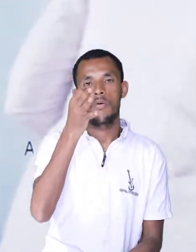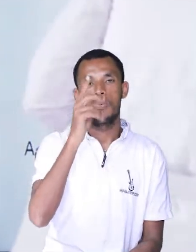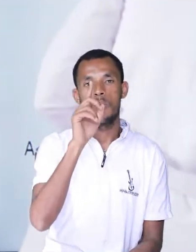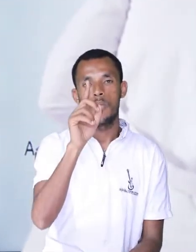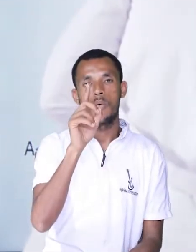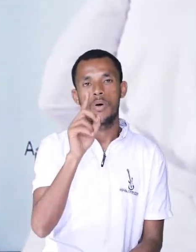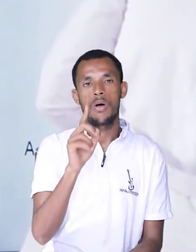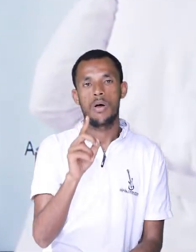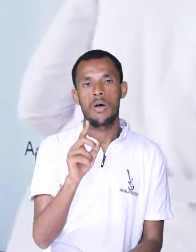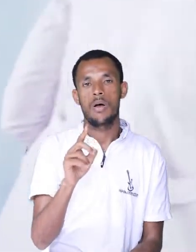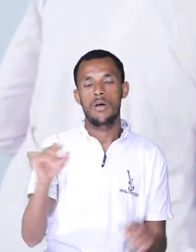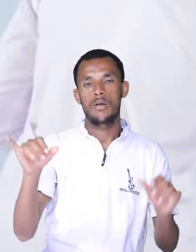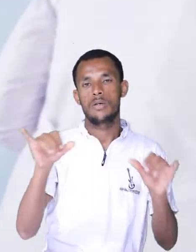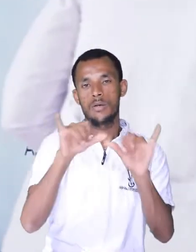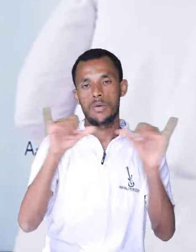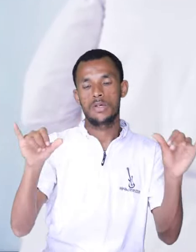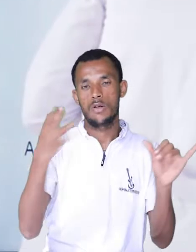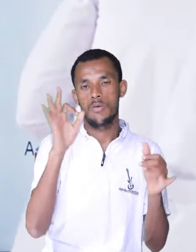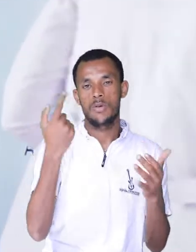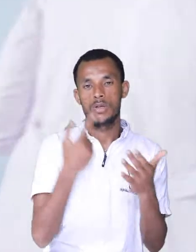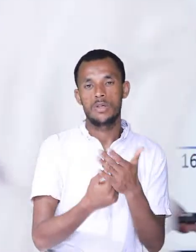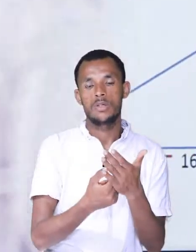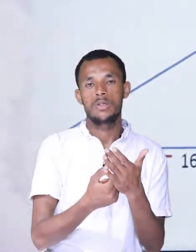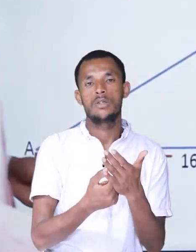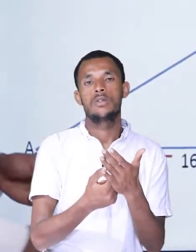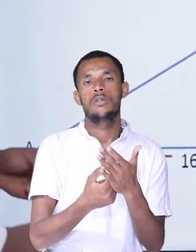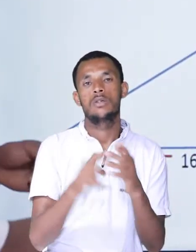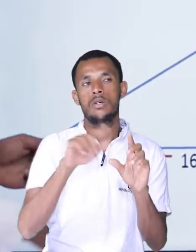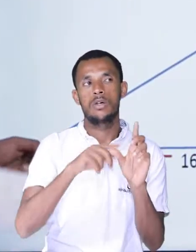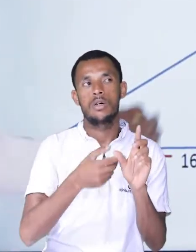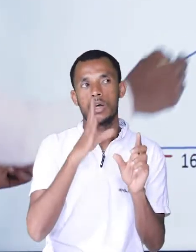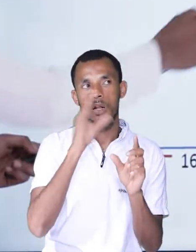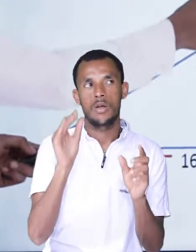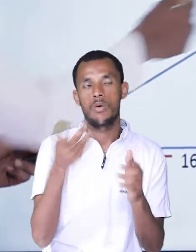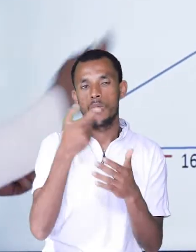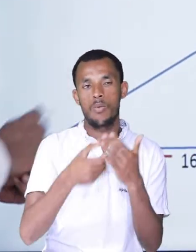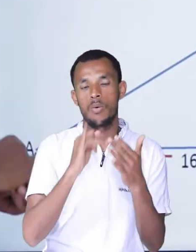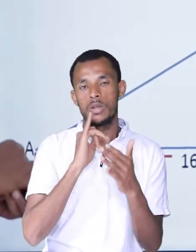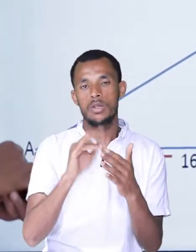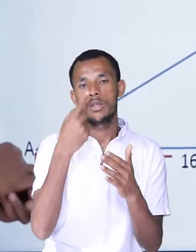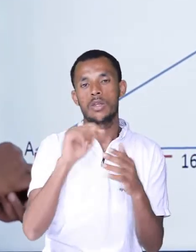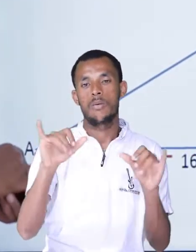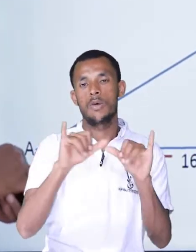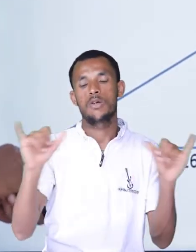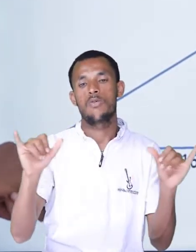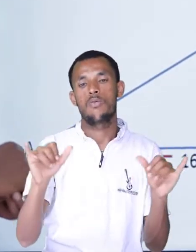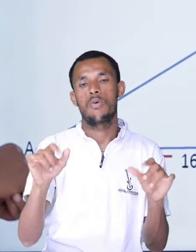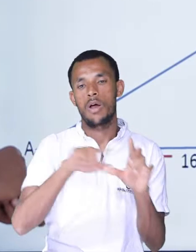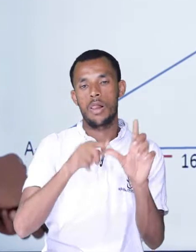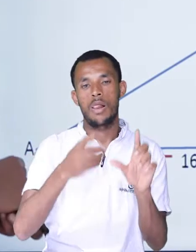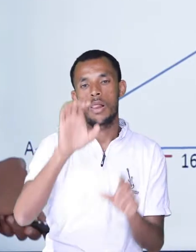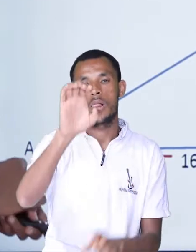is the measure of this angle? And what is the measure of angle